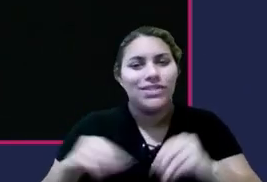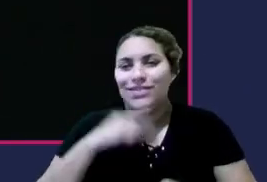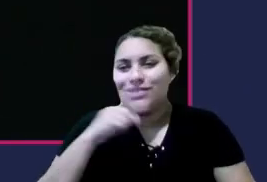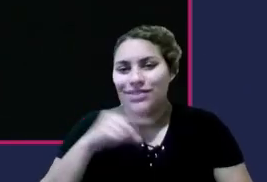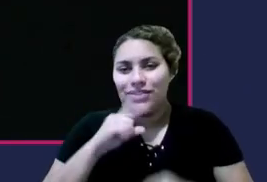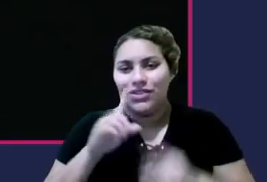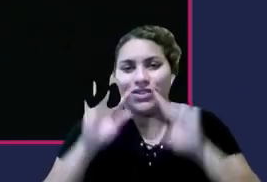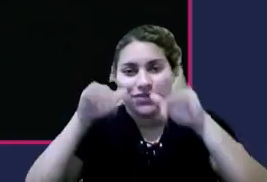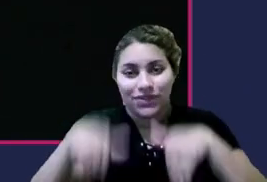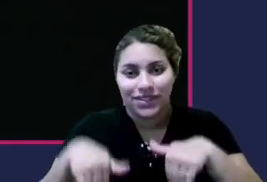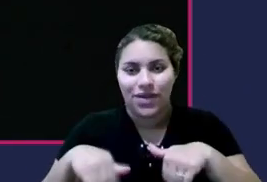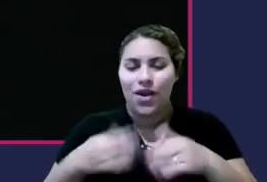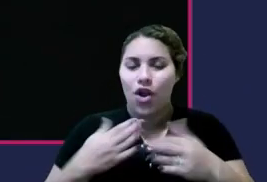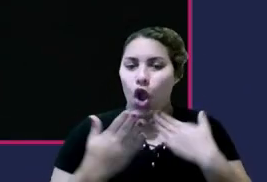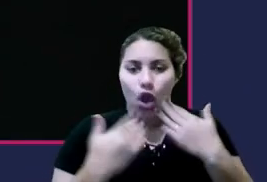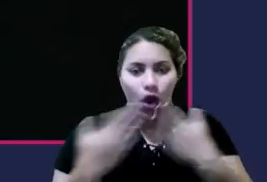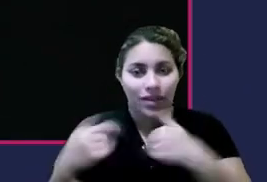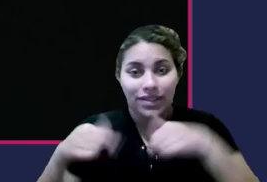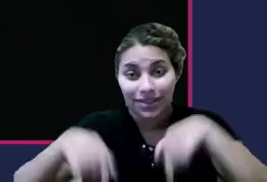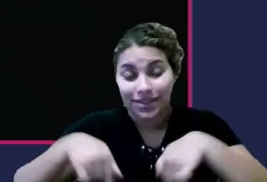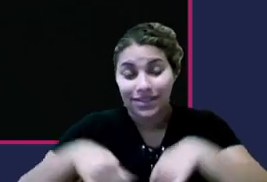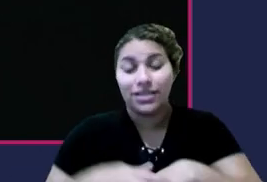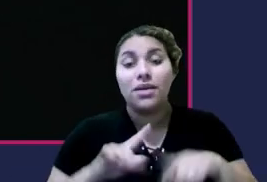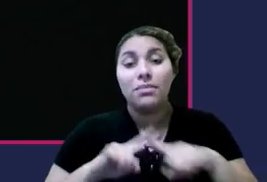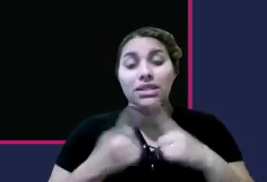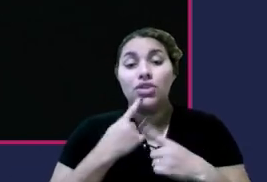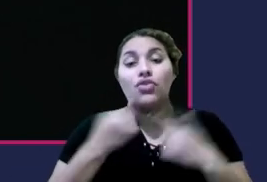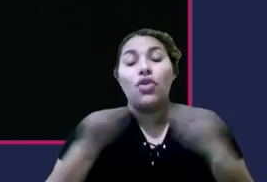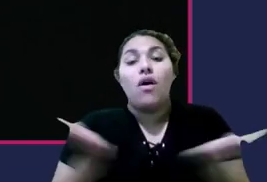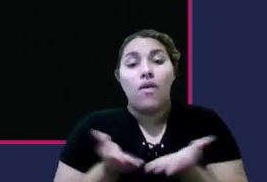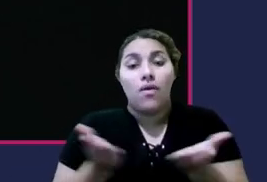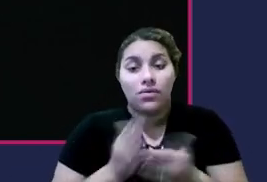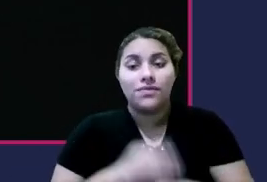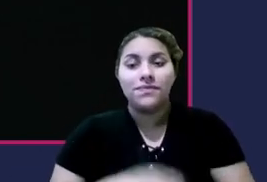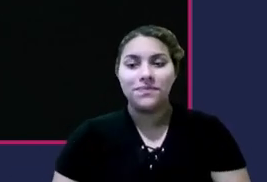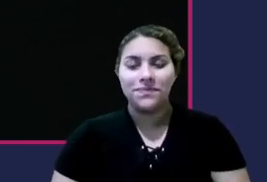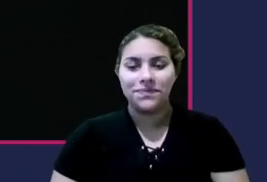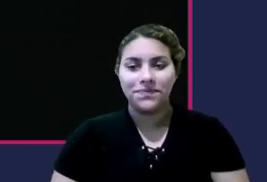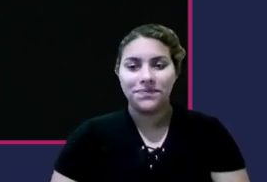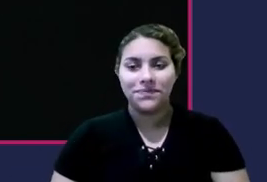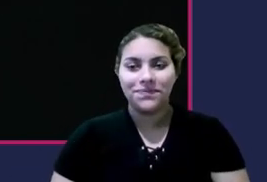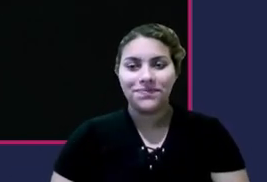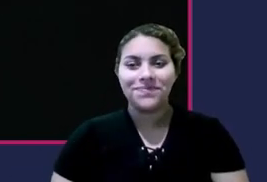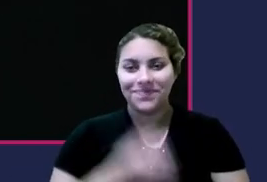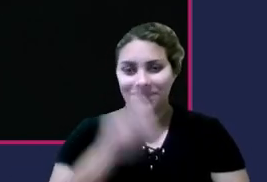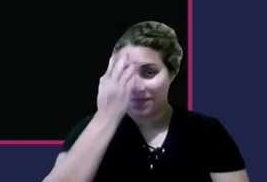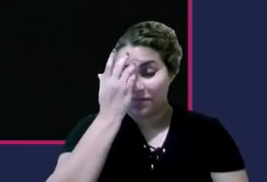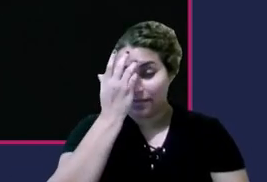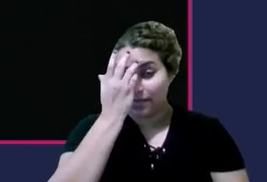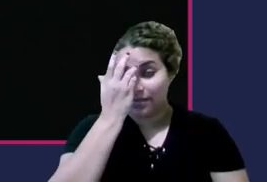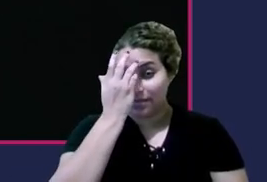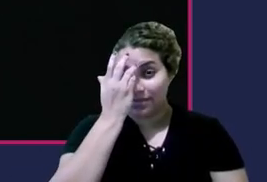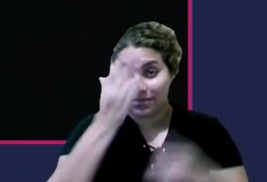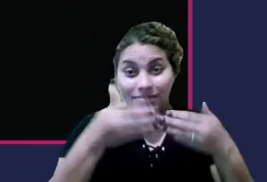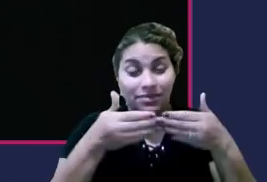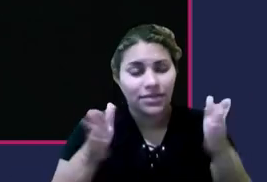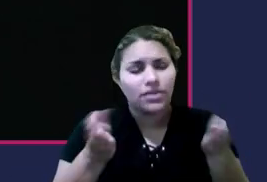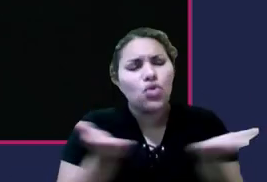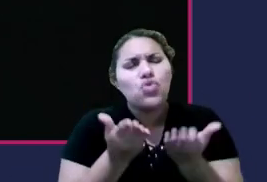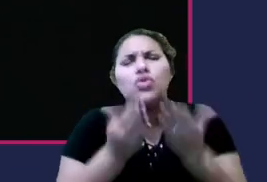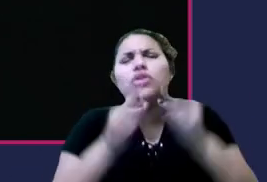out a few for the end of the conversation. But right now,